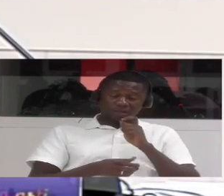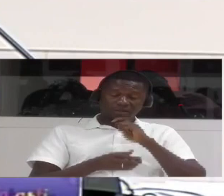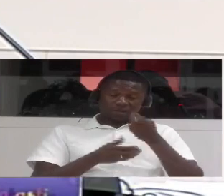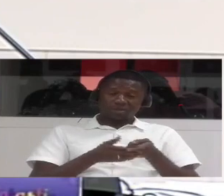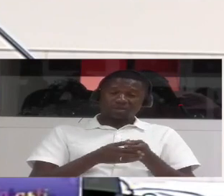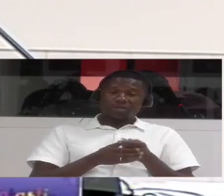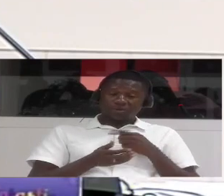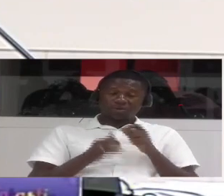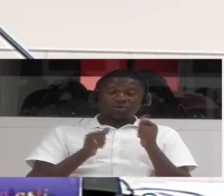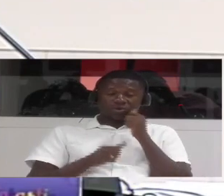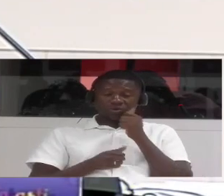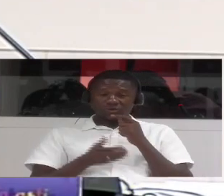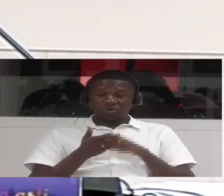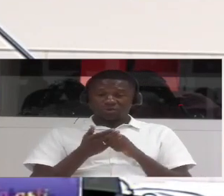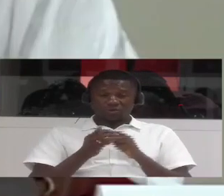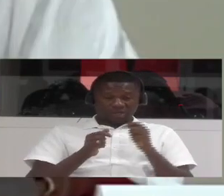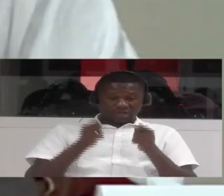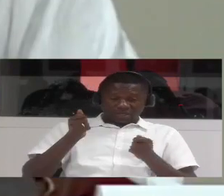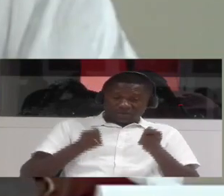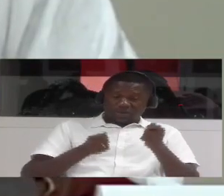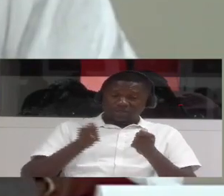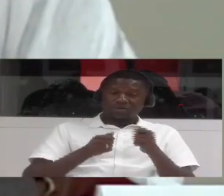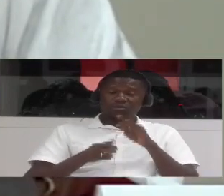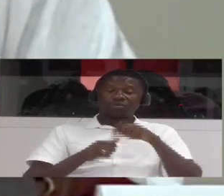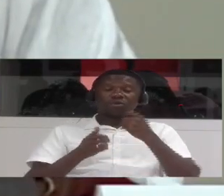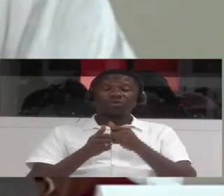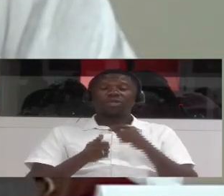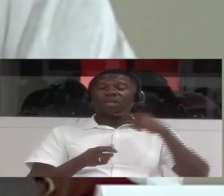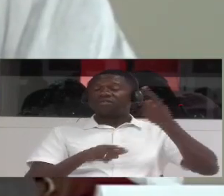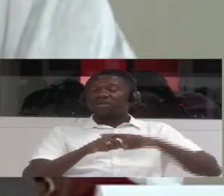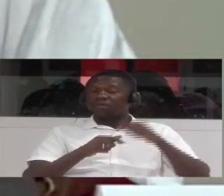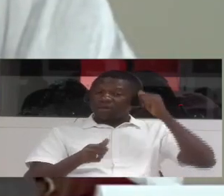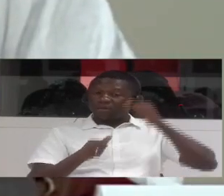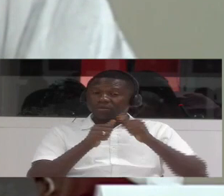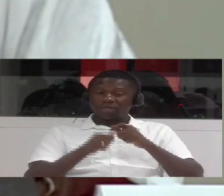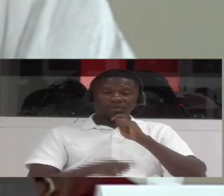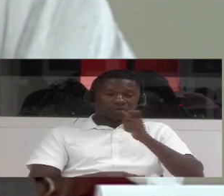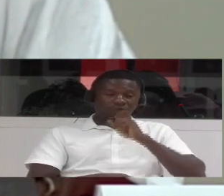to regulate, because it will constantly remind journalists of their roles,